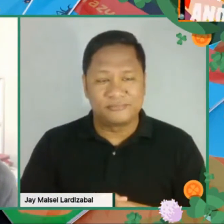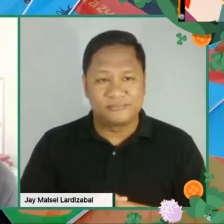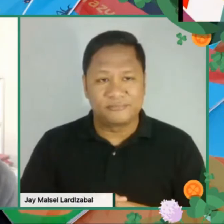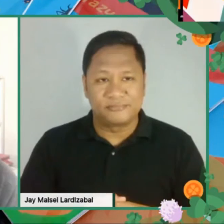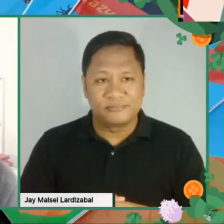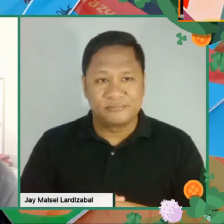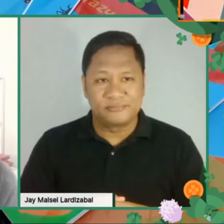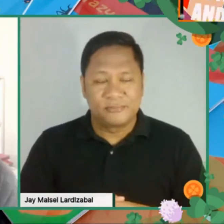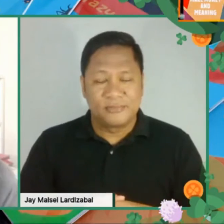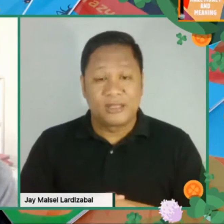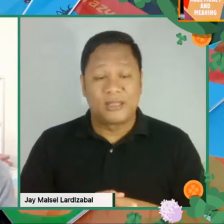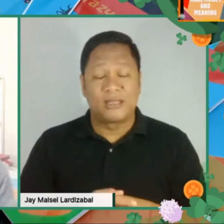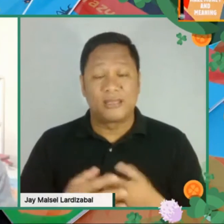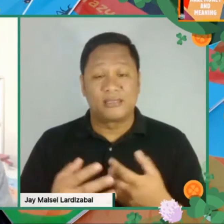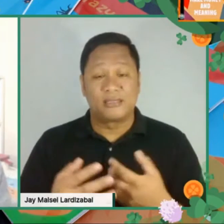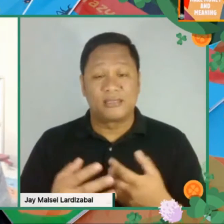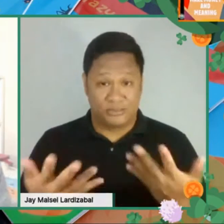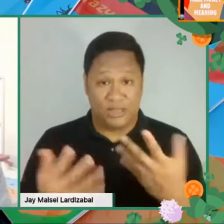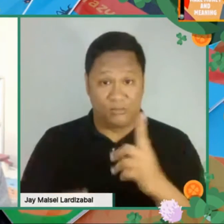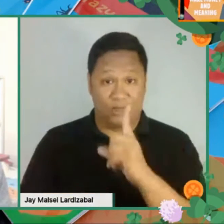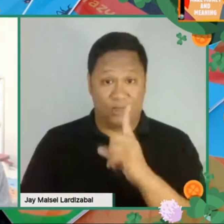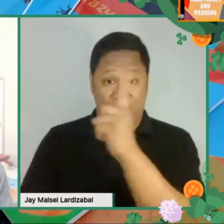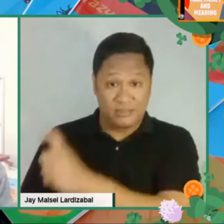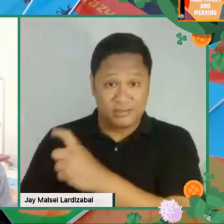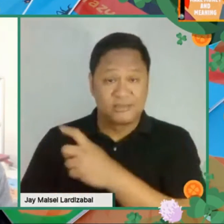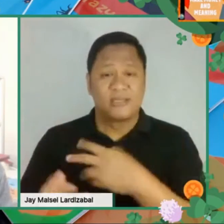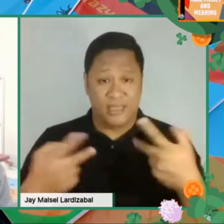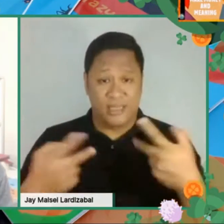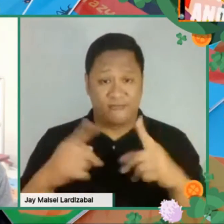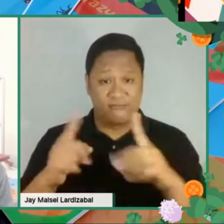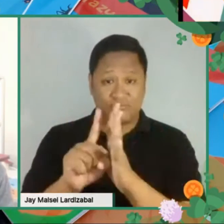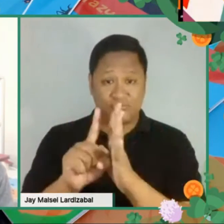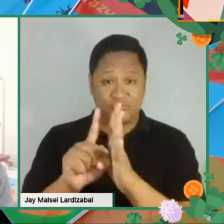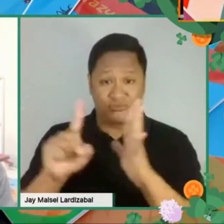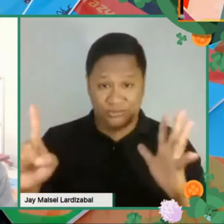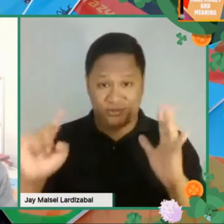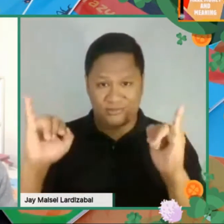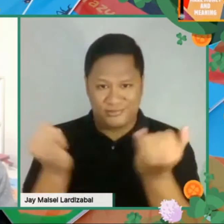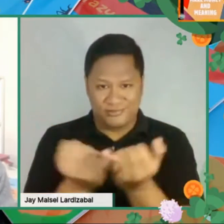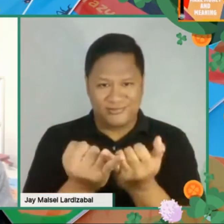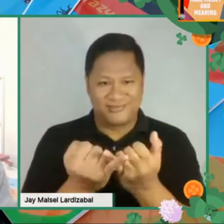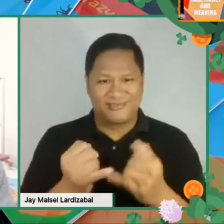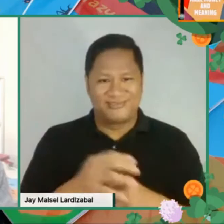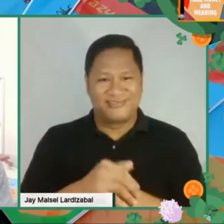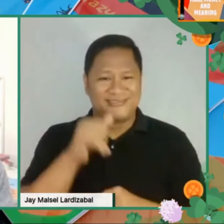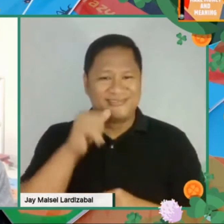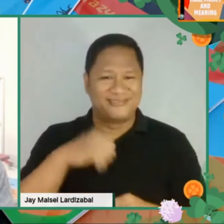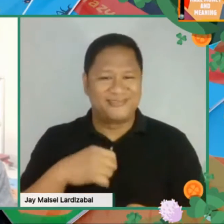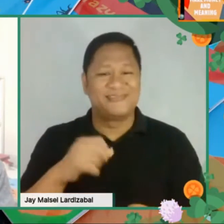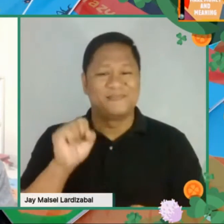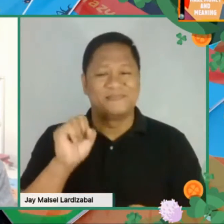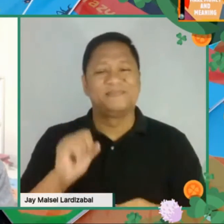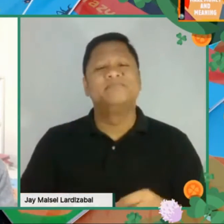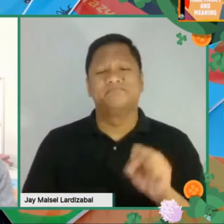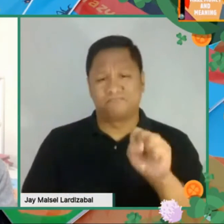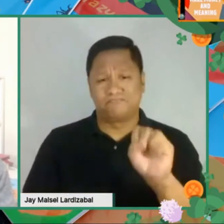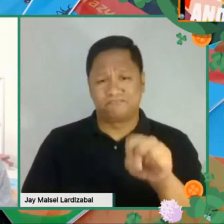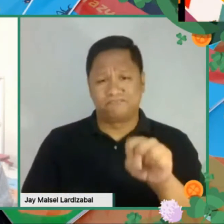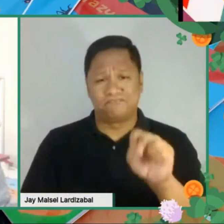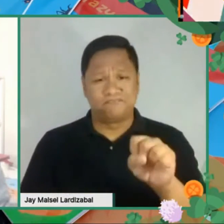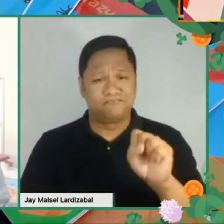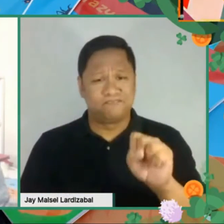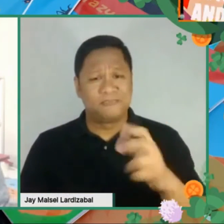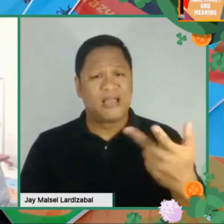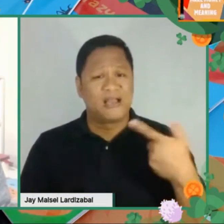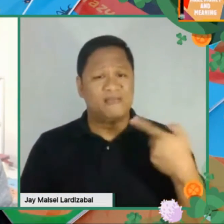mhm. So merong social distancing yung production, may social distance. Yeah. So, ang